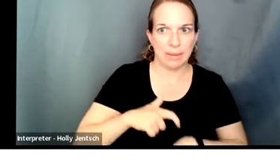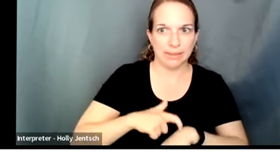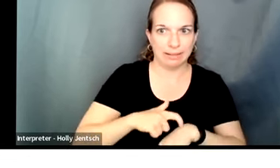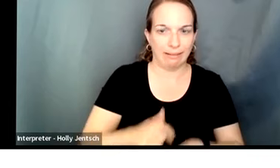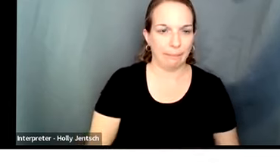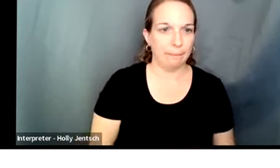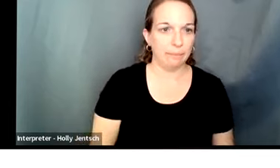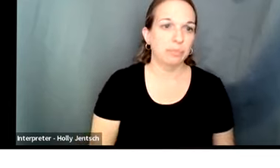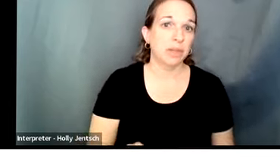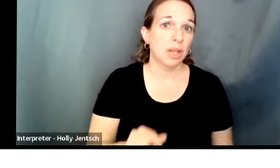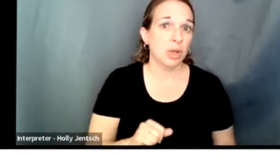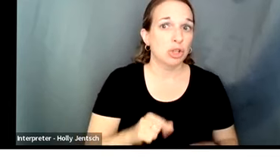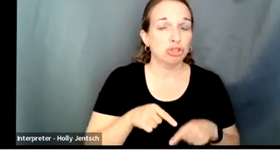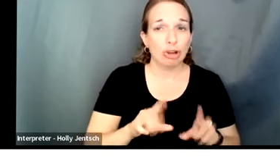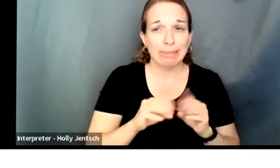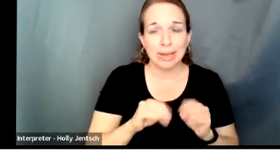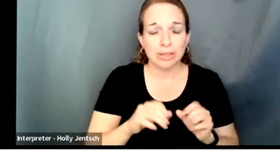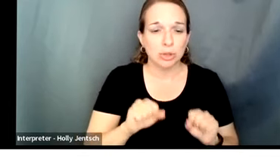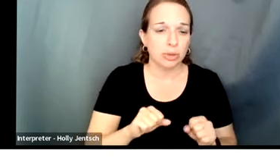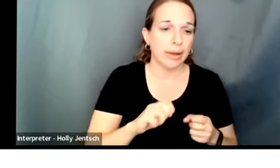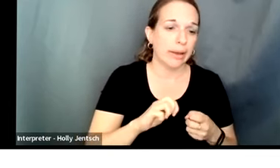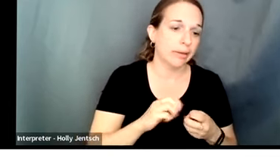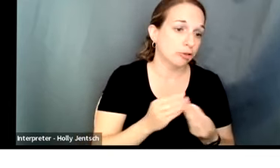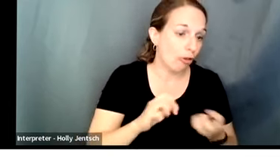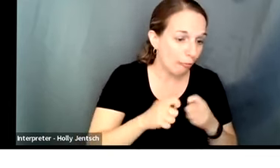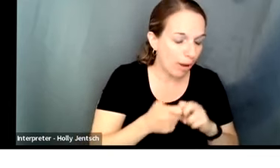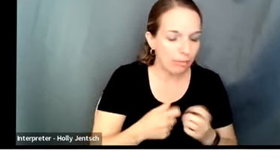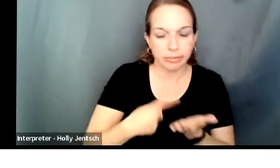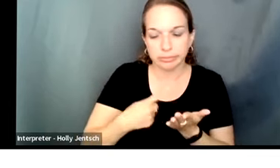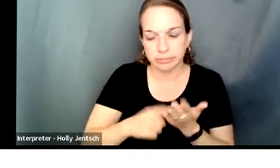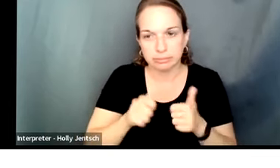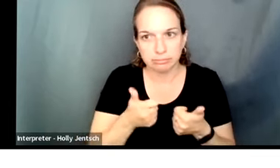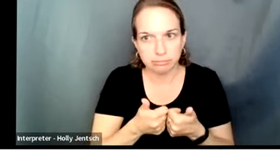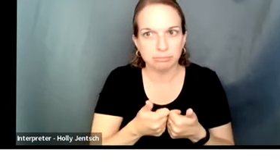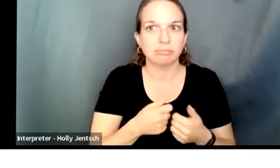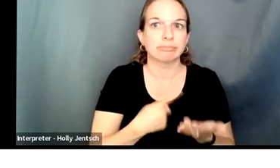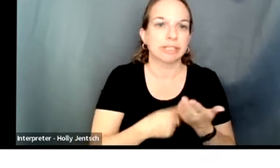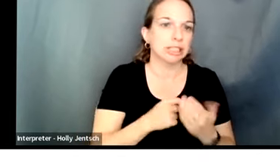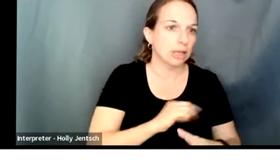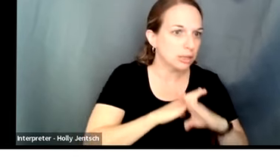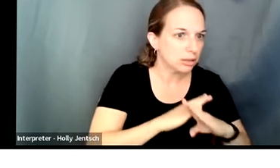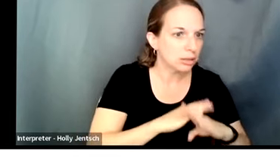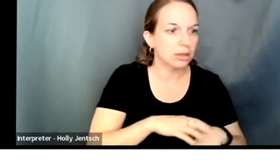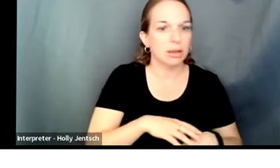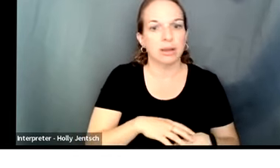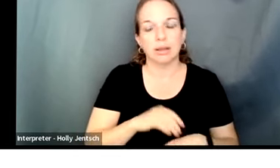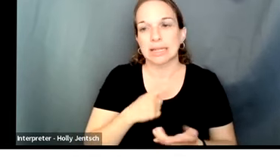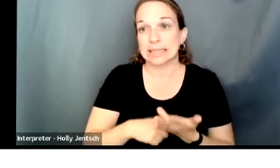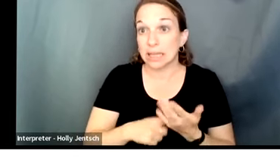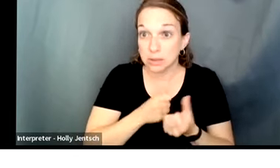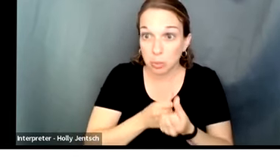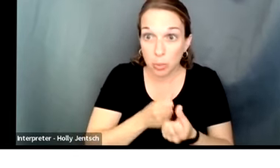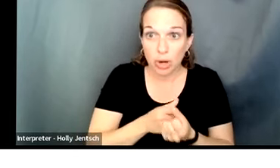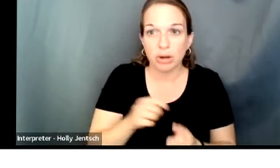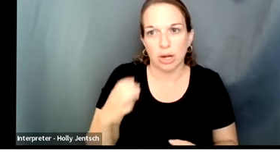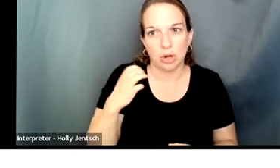can problem solve, you can talk through any issues or challenges you're having, any barriers, any additional support that you need, and your coach is there to